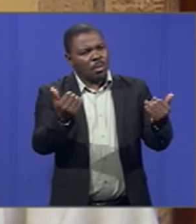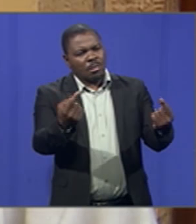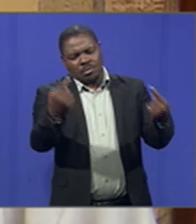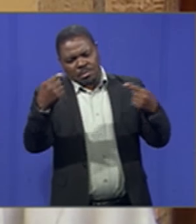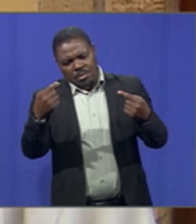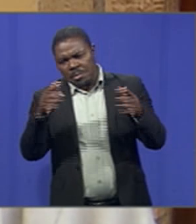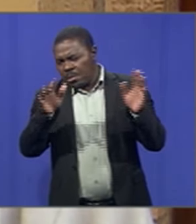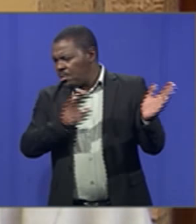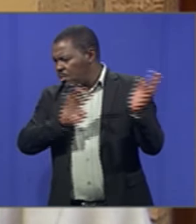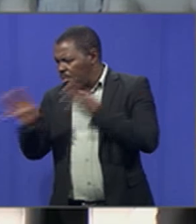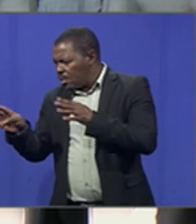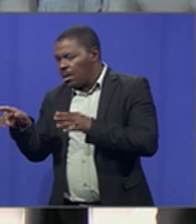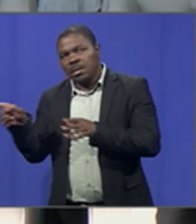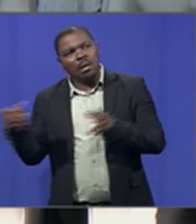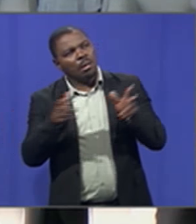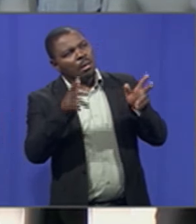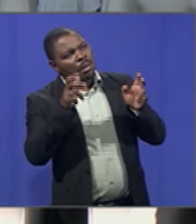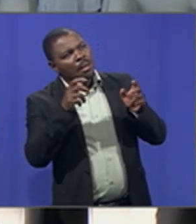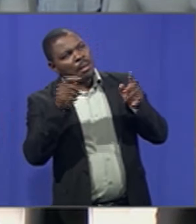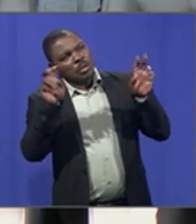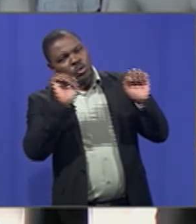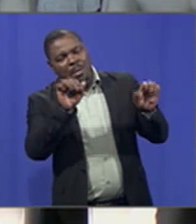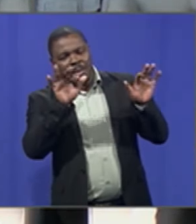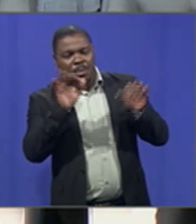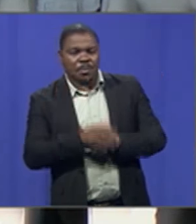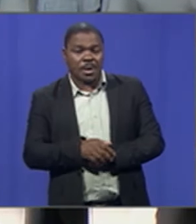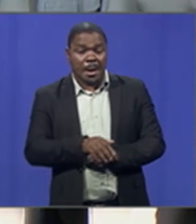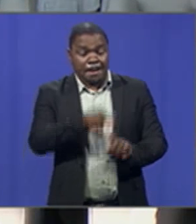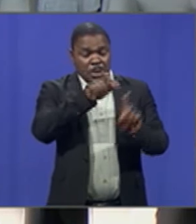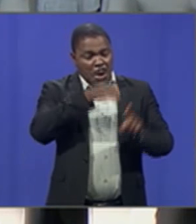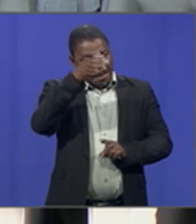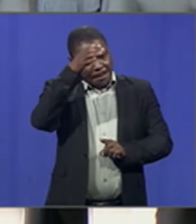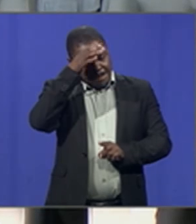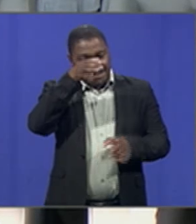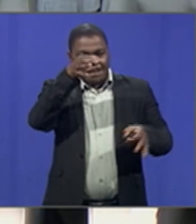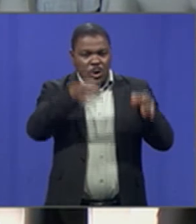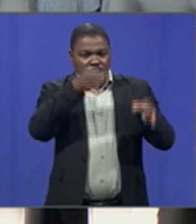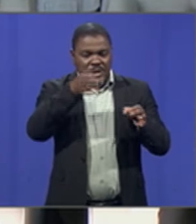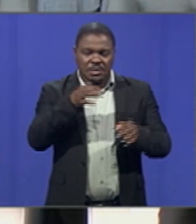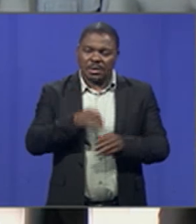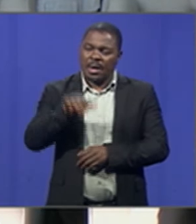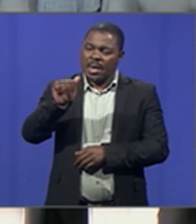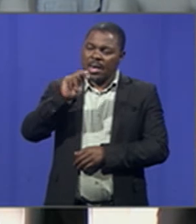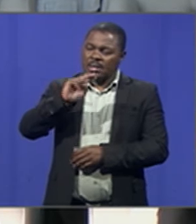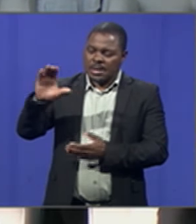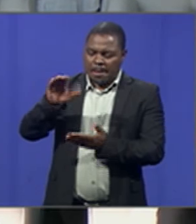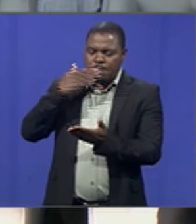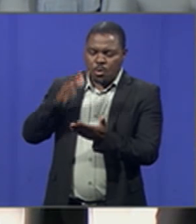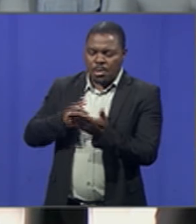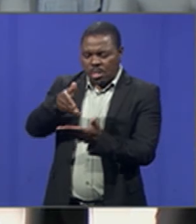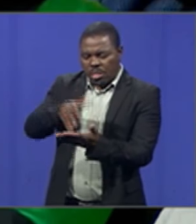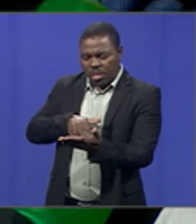listen, they do. Khabagare moitseanape wa dipolotiki o tsibogetse ditsholofetso tsa ANC tse di